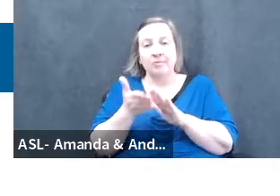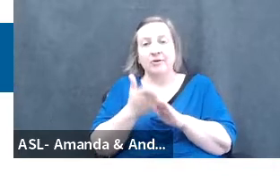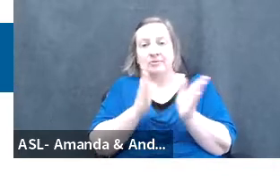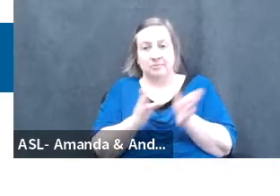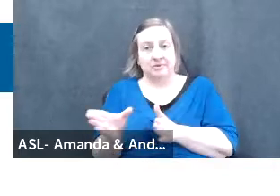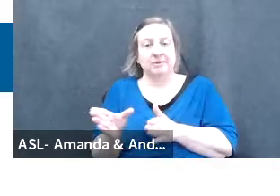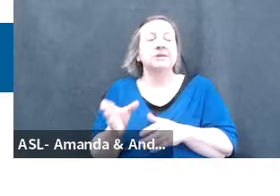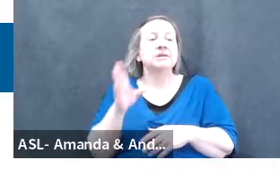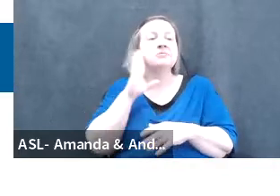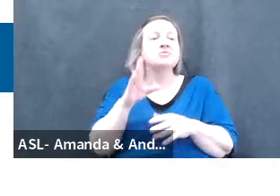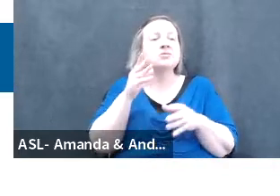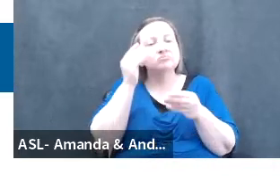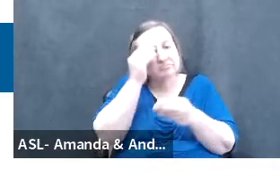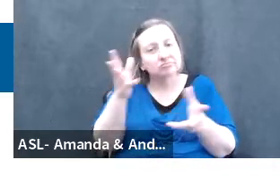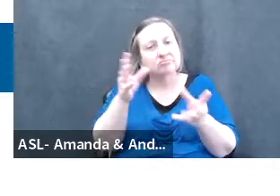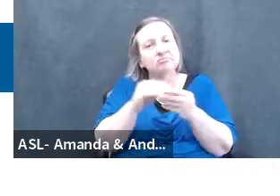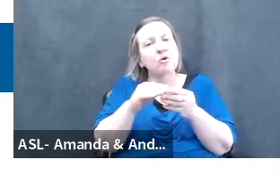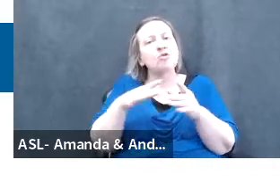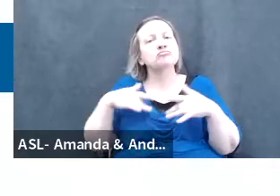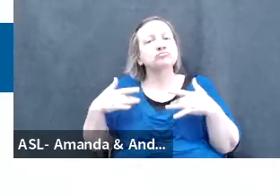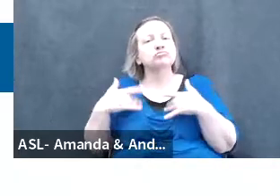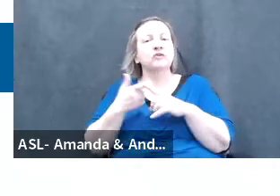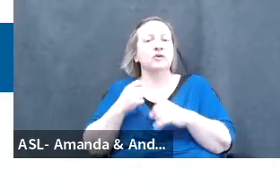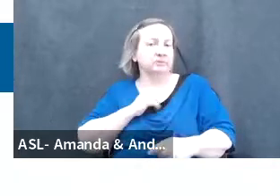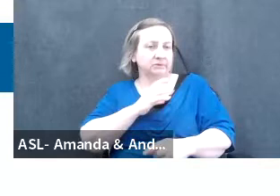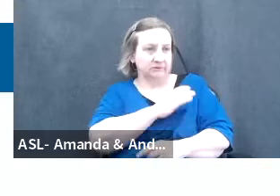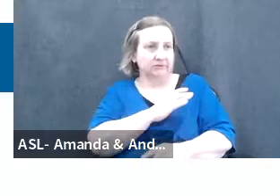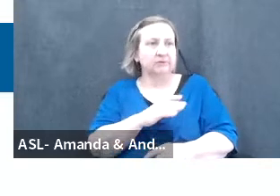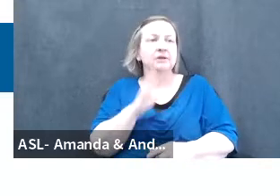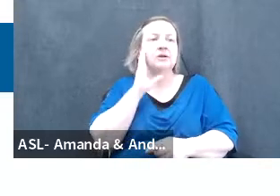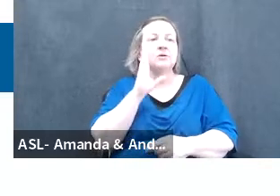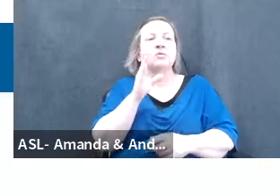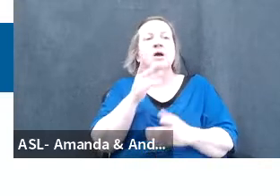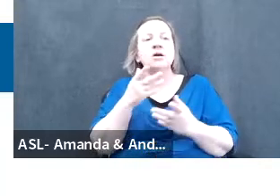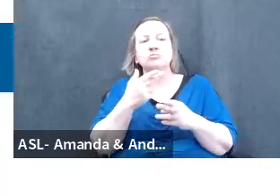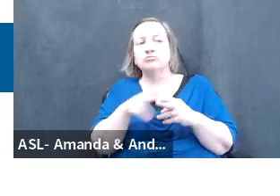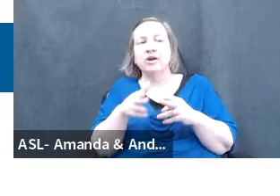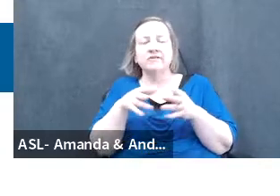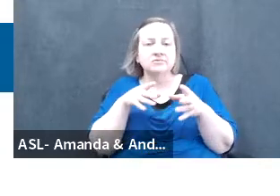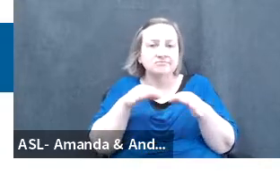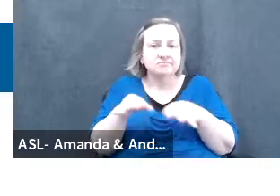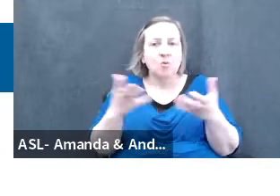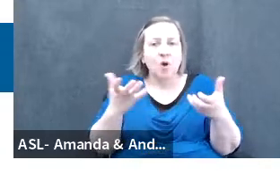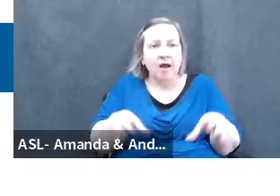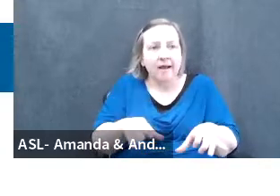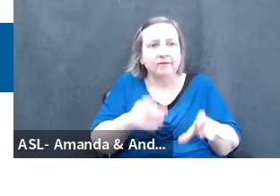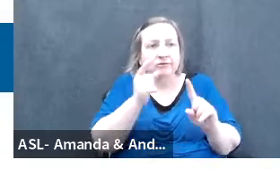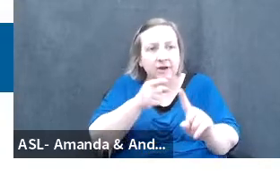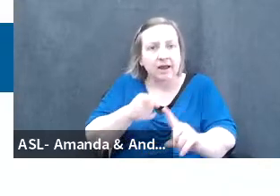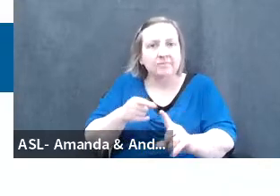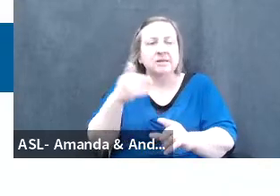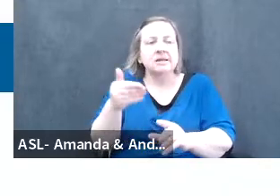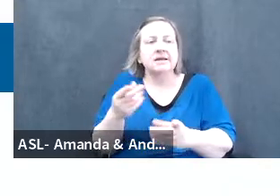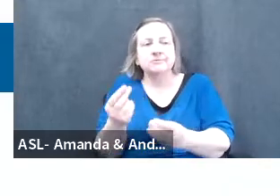be hearing a few more updates relevant to the steering committee. We will very briefly confirm action items and next steps at the end of the meeting and then leave time for